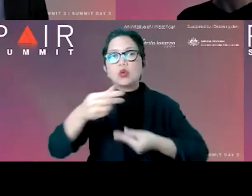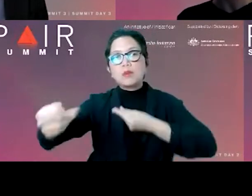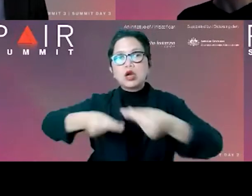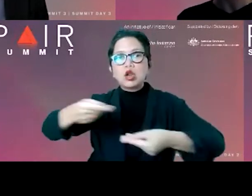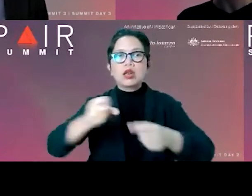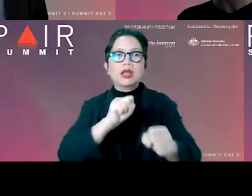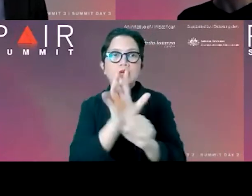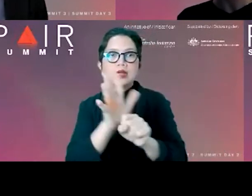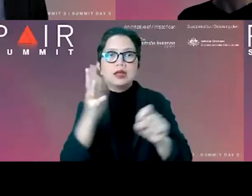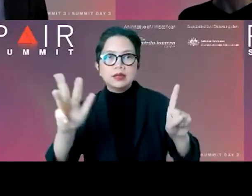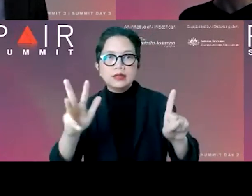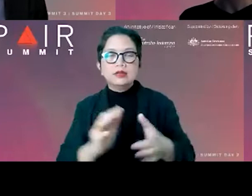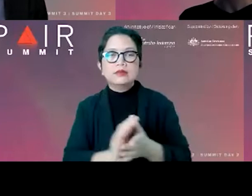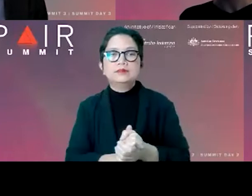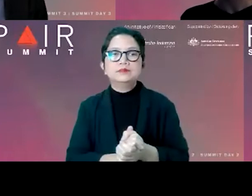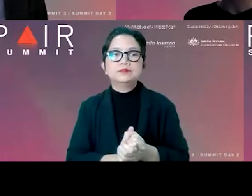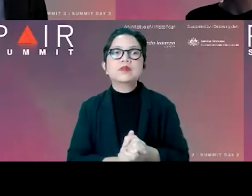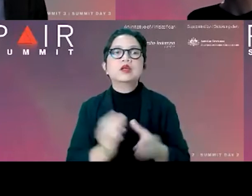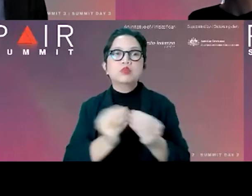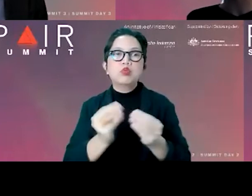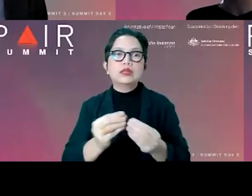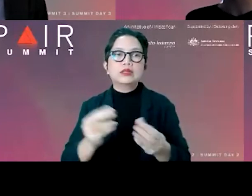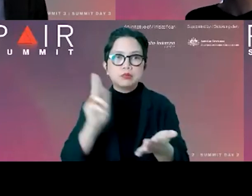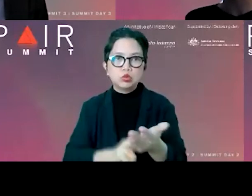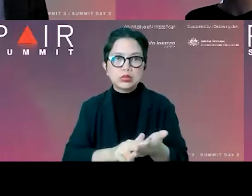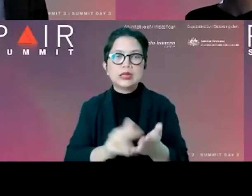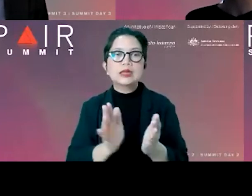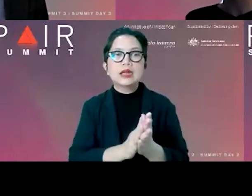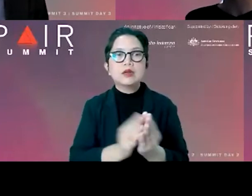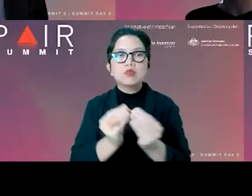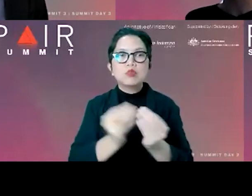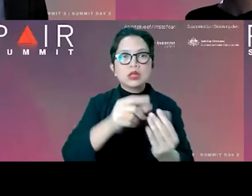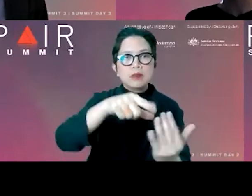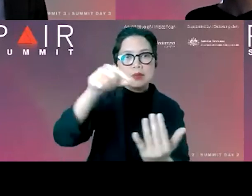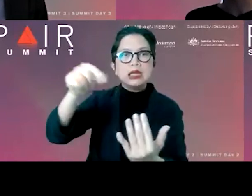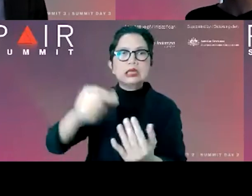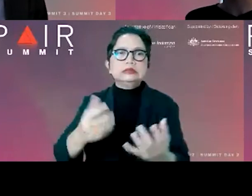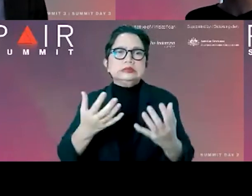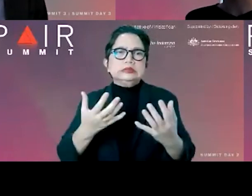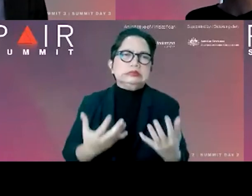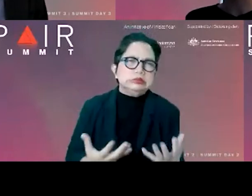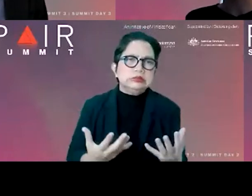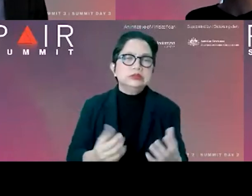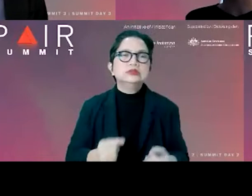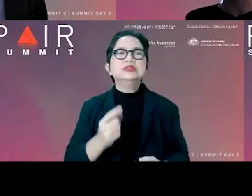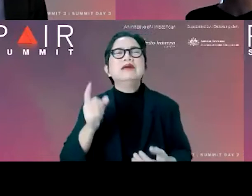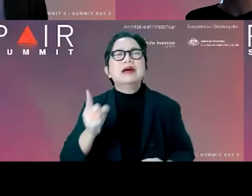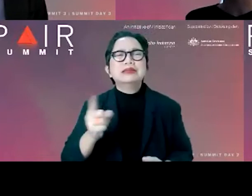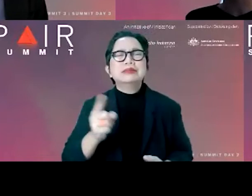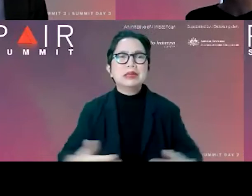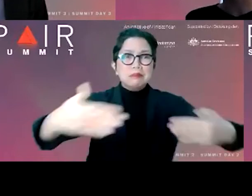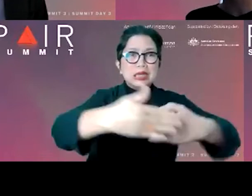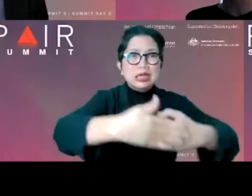choices between protecting health and the economy. And most modeling only consider one of